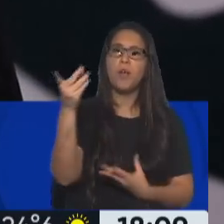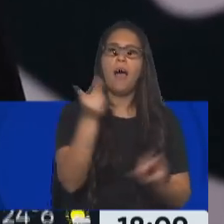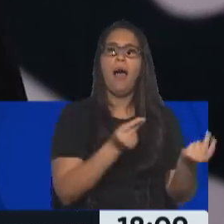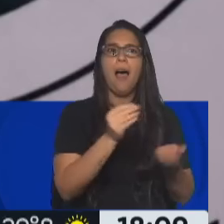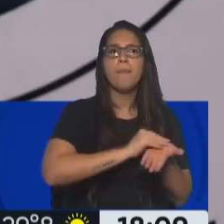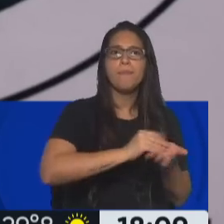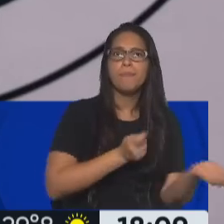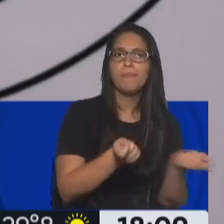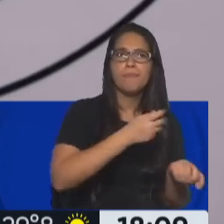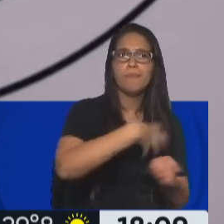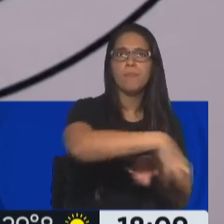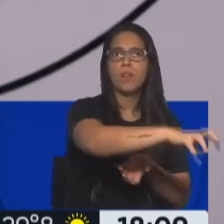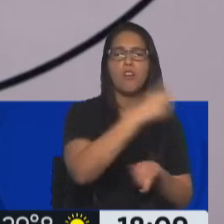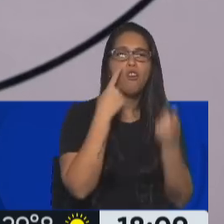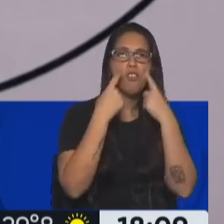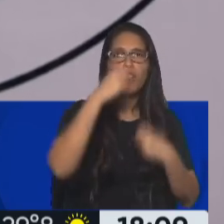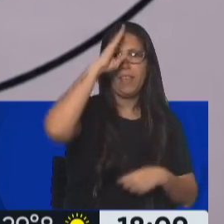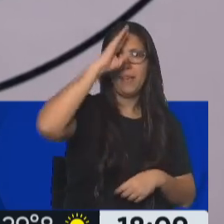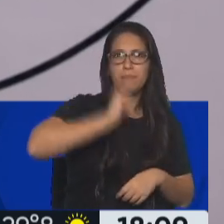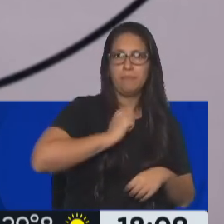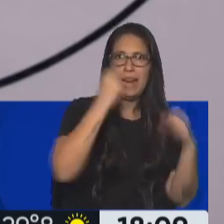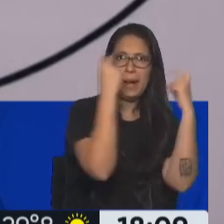región controlada por las milicias rebeldes.